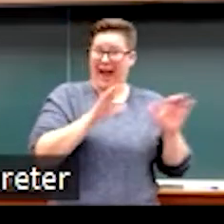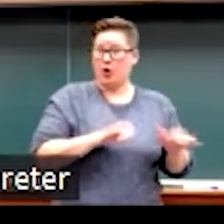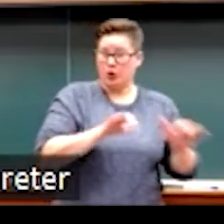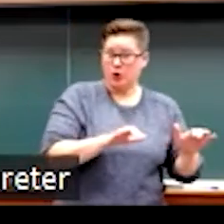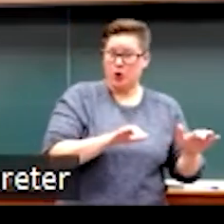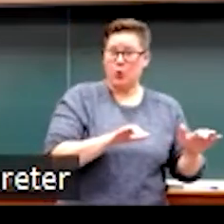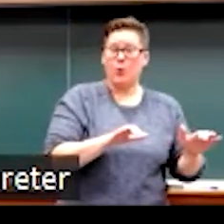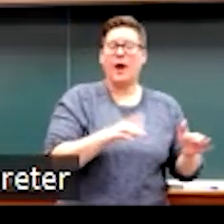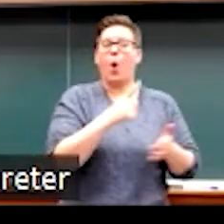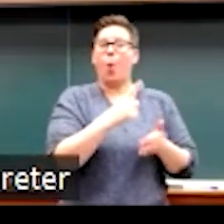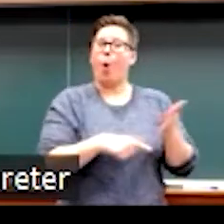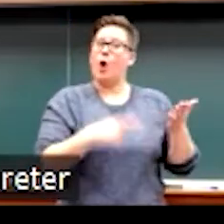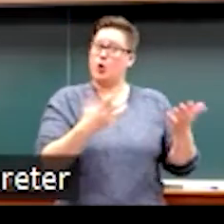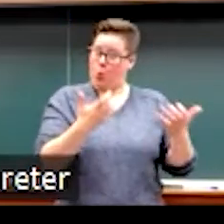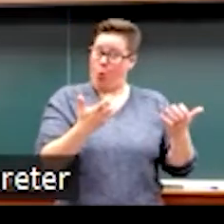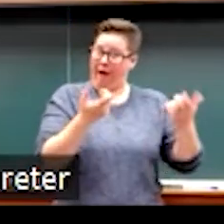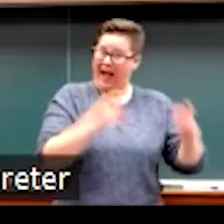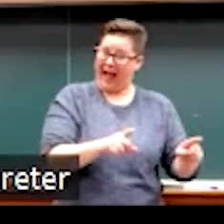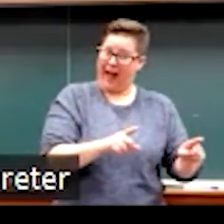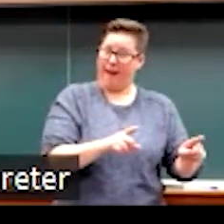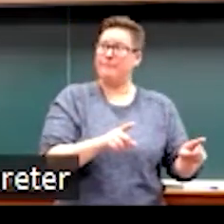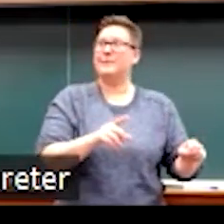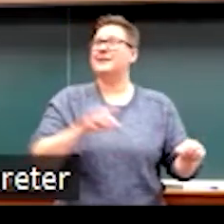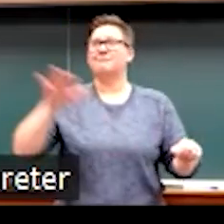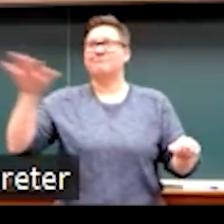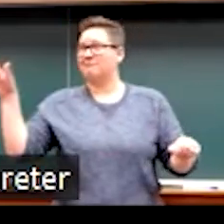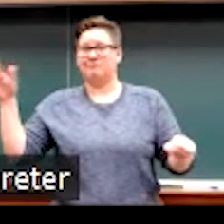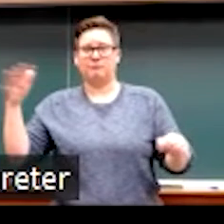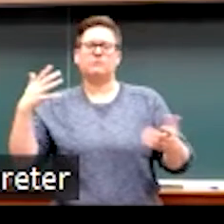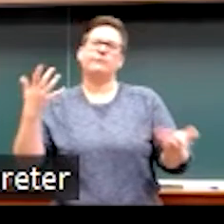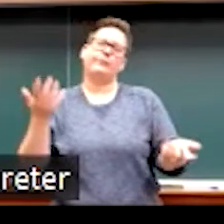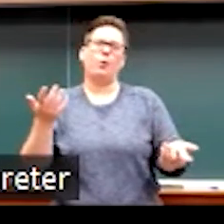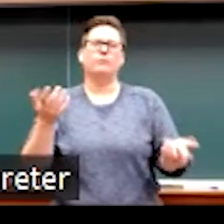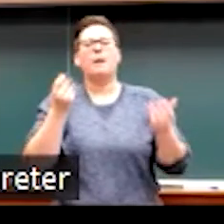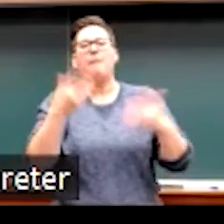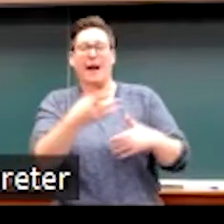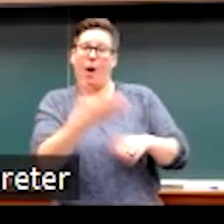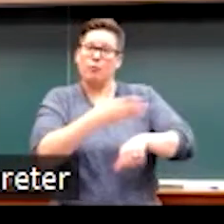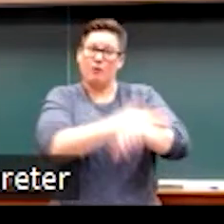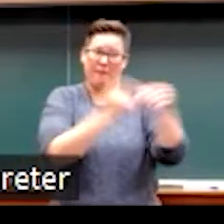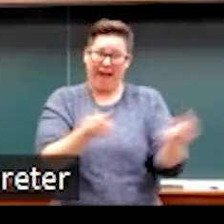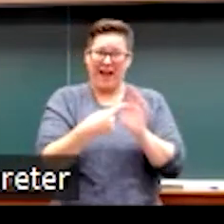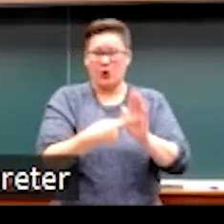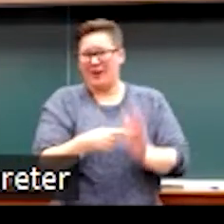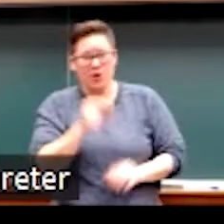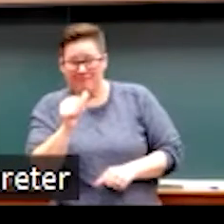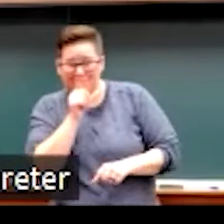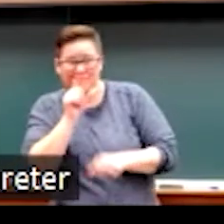doing and what you say you want to have happen, which is, for many people, improve pain relief.